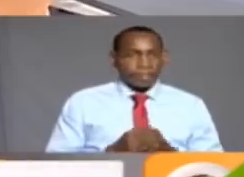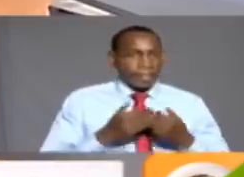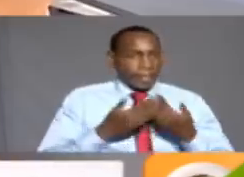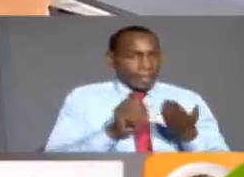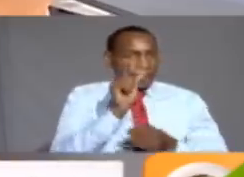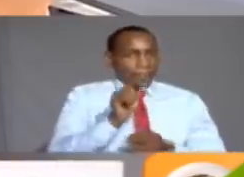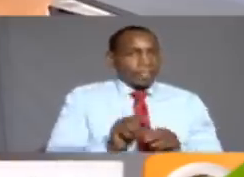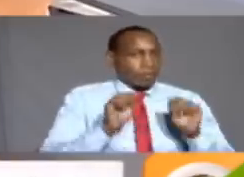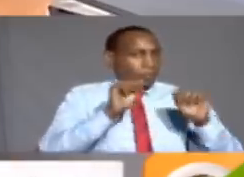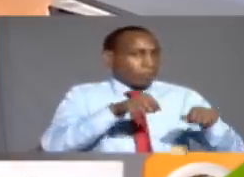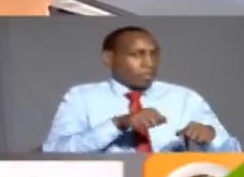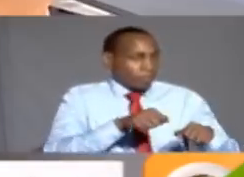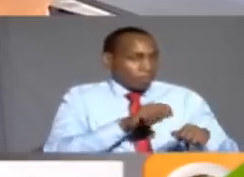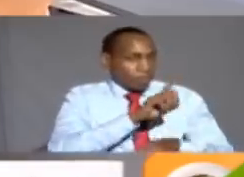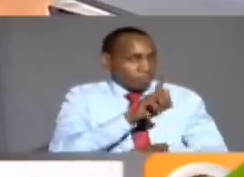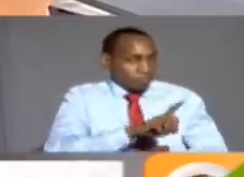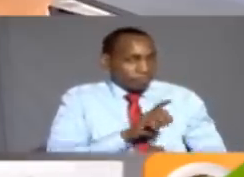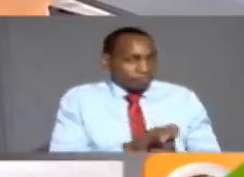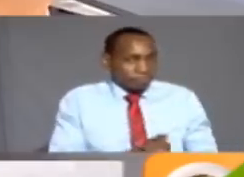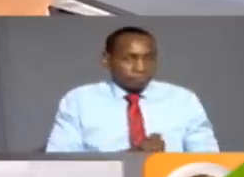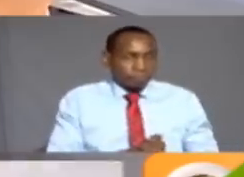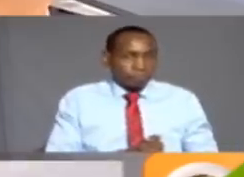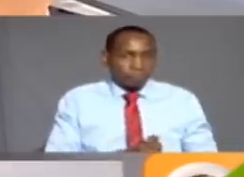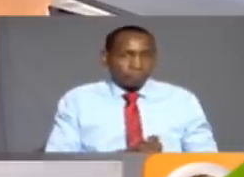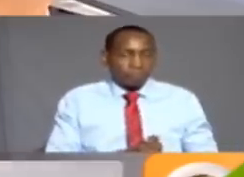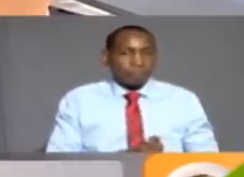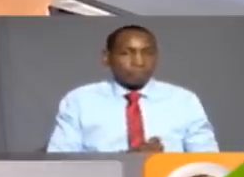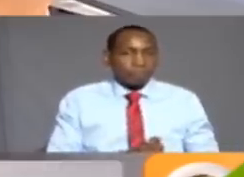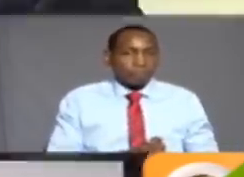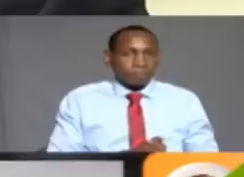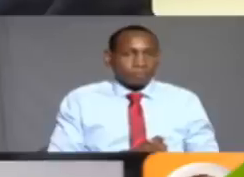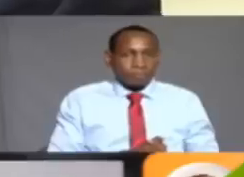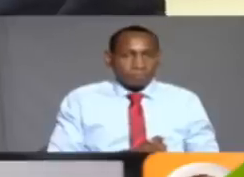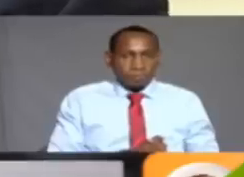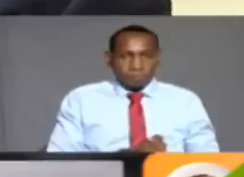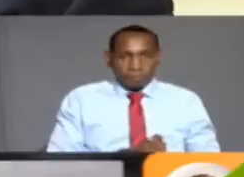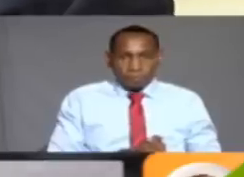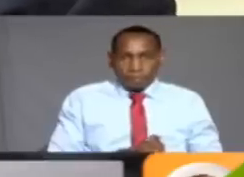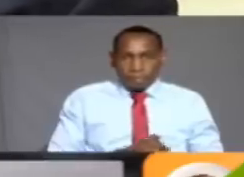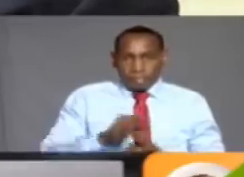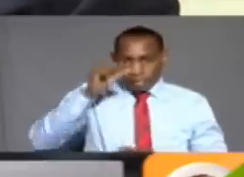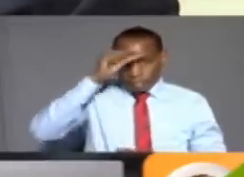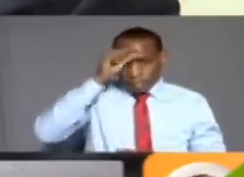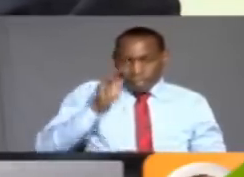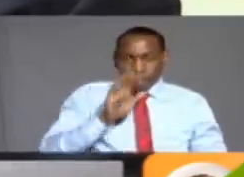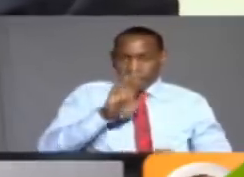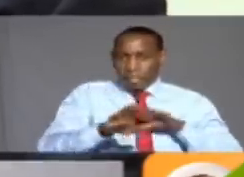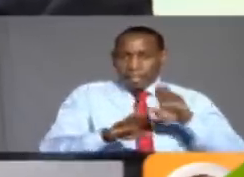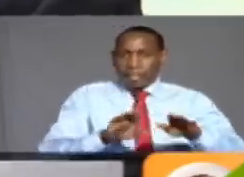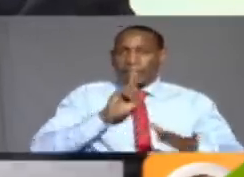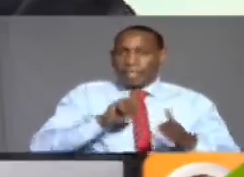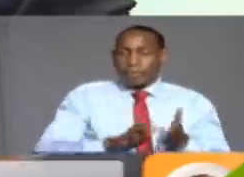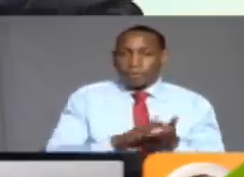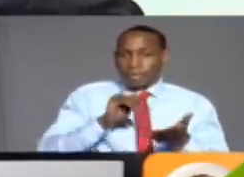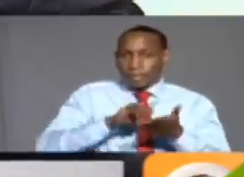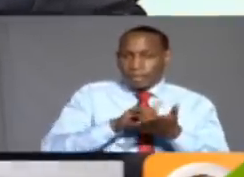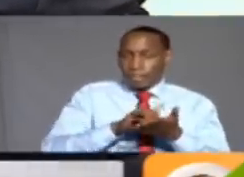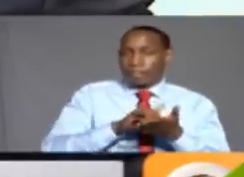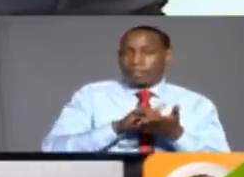now come in. Too early for what? You see, it's too early for what I understood Waiguru saying wasn't that. How she was saying she's going to